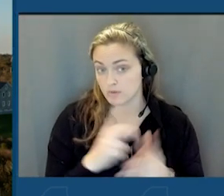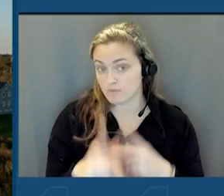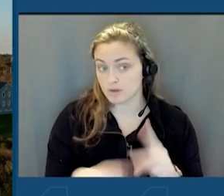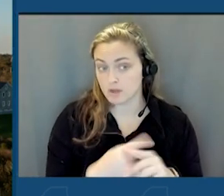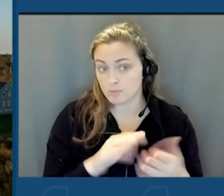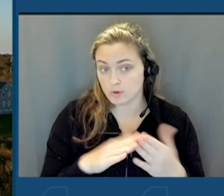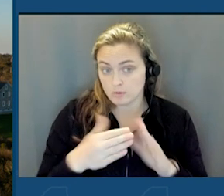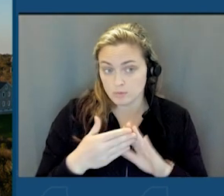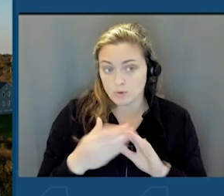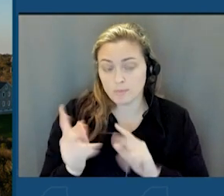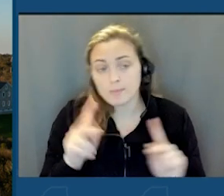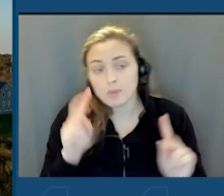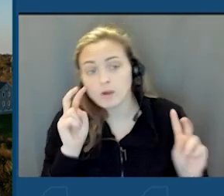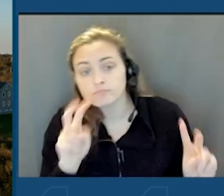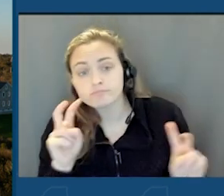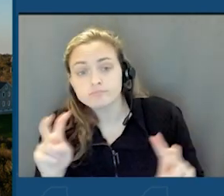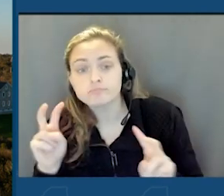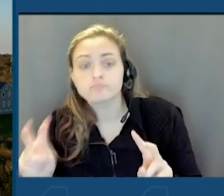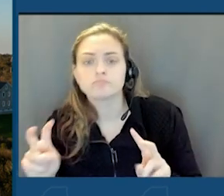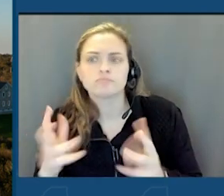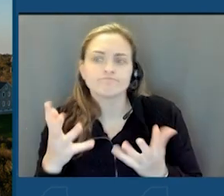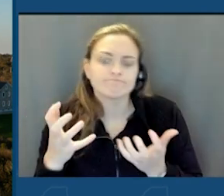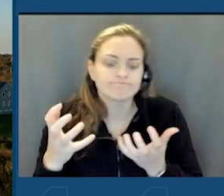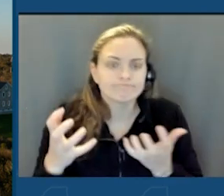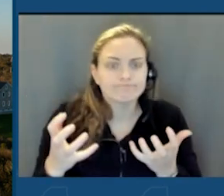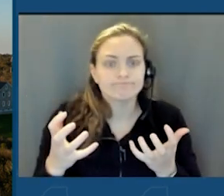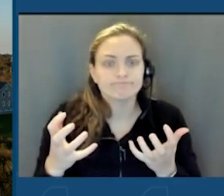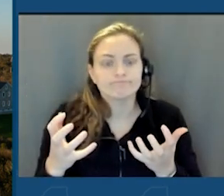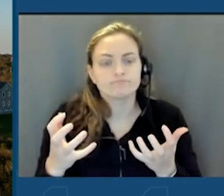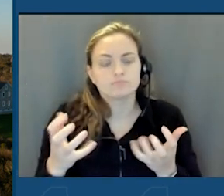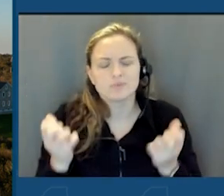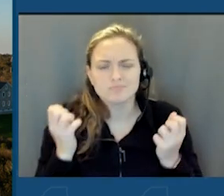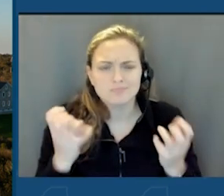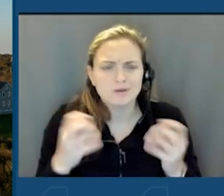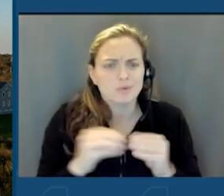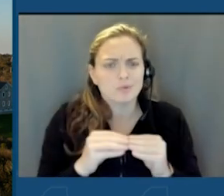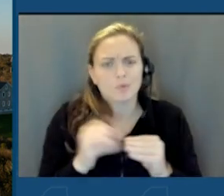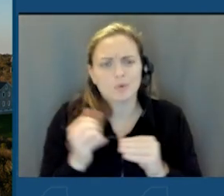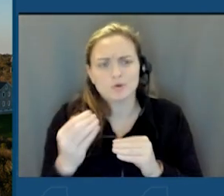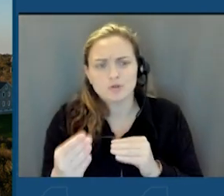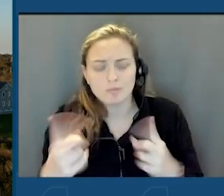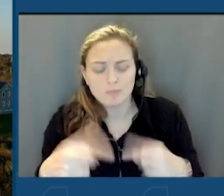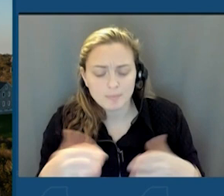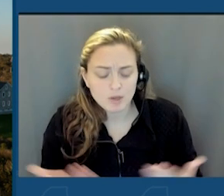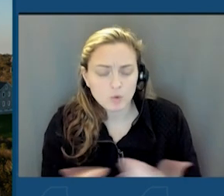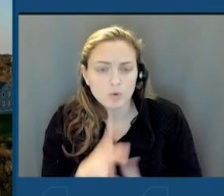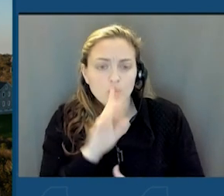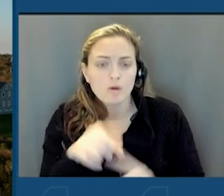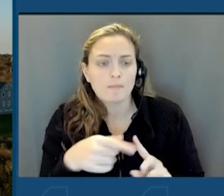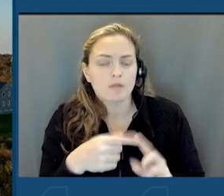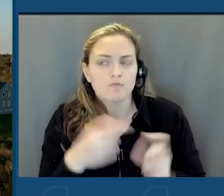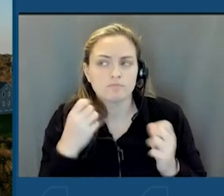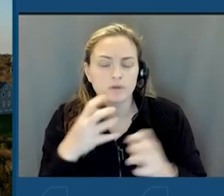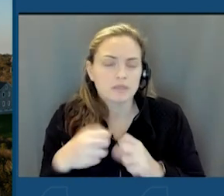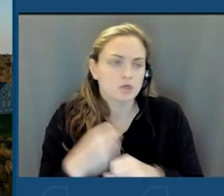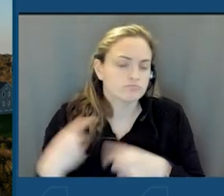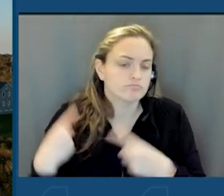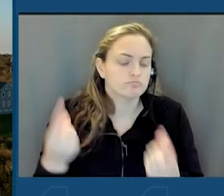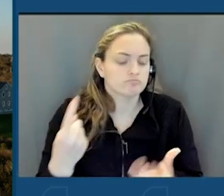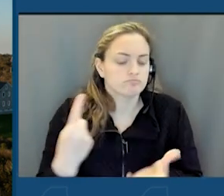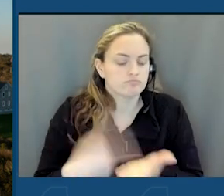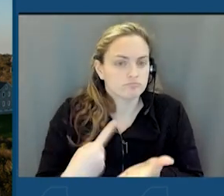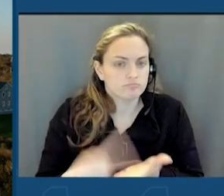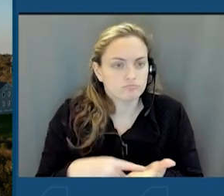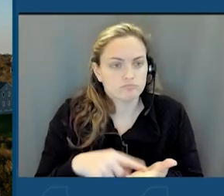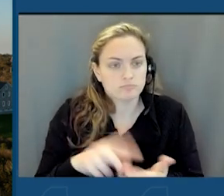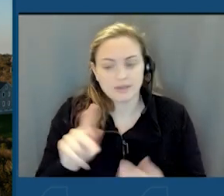are looking for, they're thirsting for. And we have so many more jobs coming here. You've heard me talk about this for years. We have Kevin Law